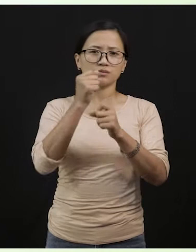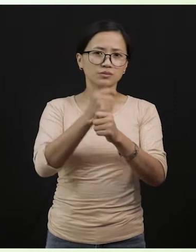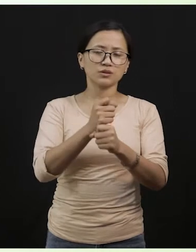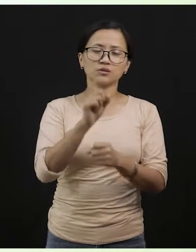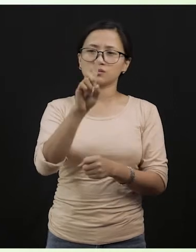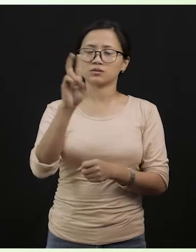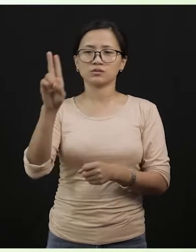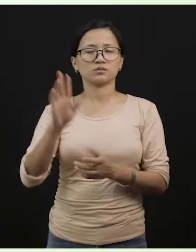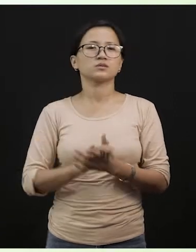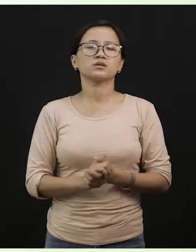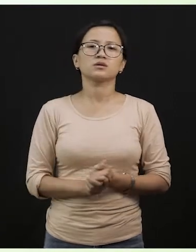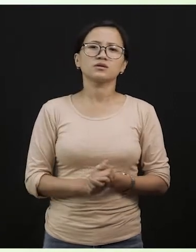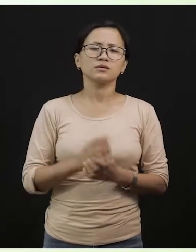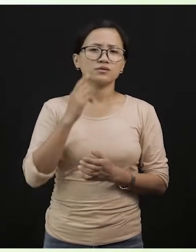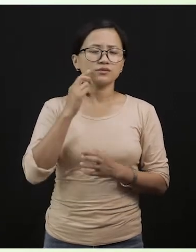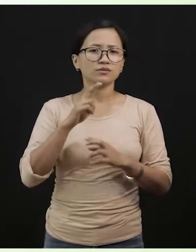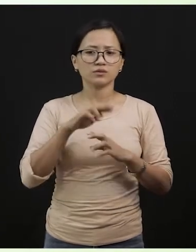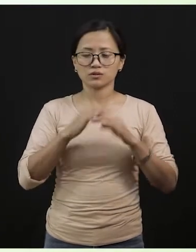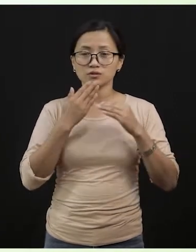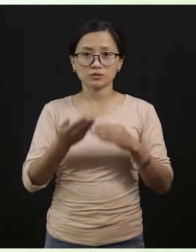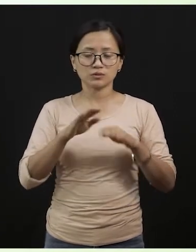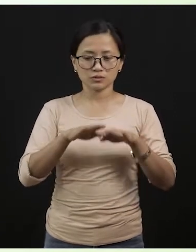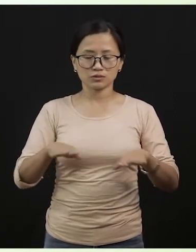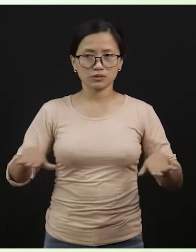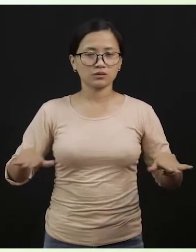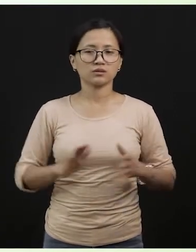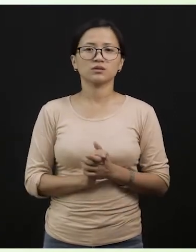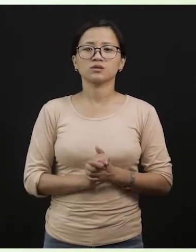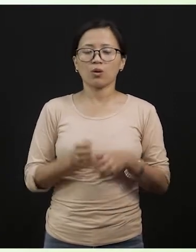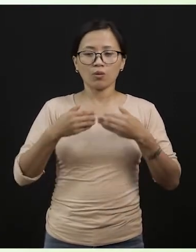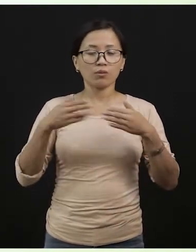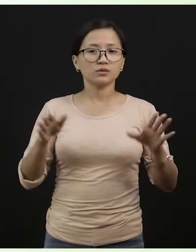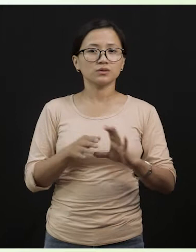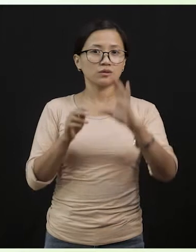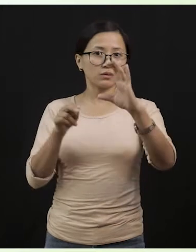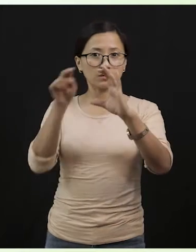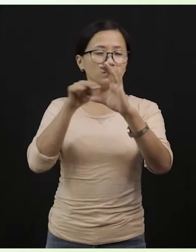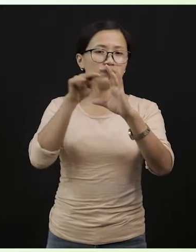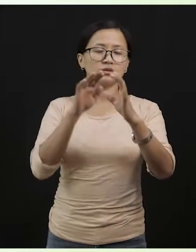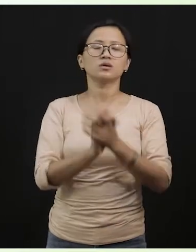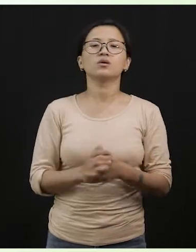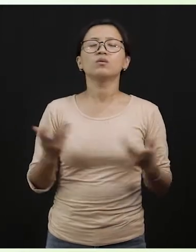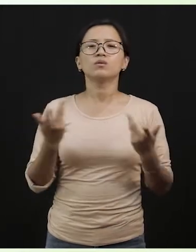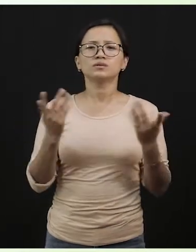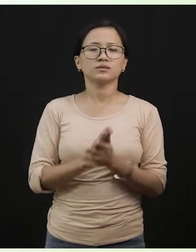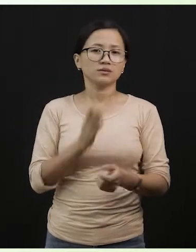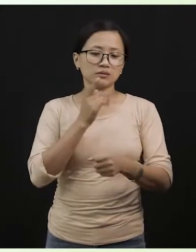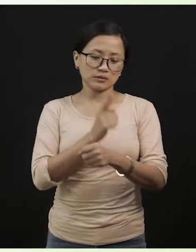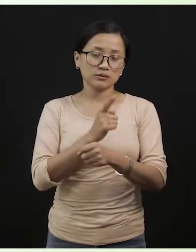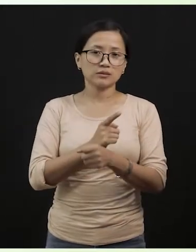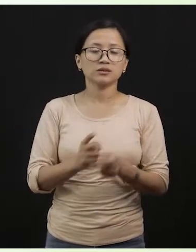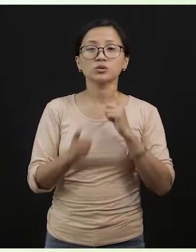a good deed. If you are a student who is keeping the video on and running around without listening to what the teacher